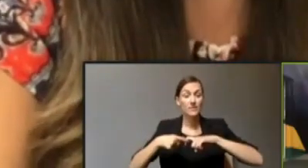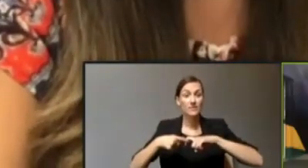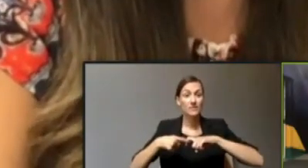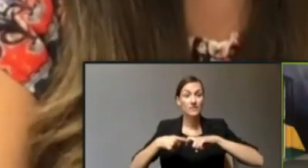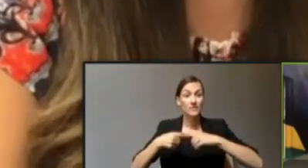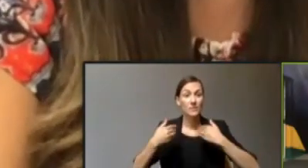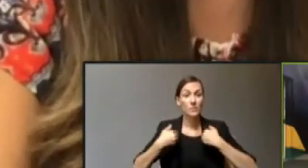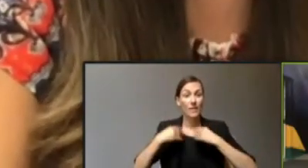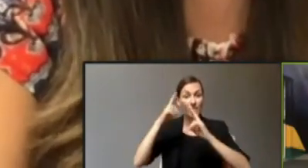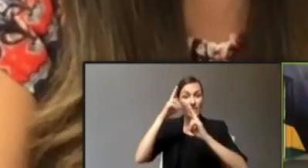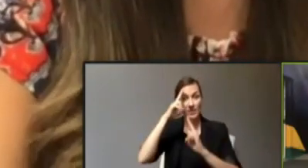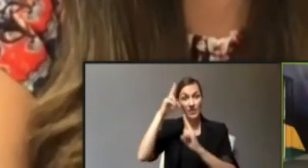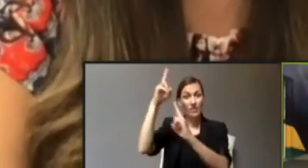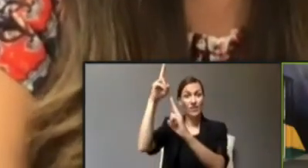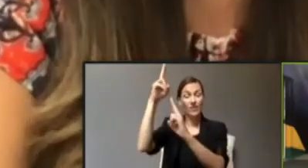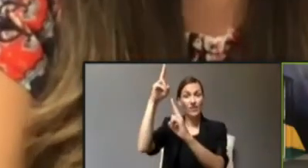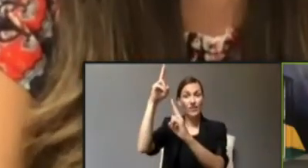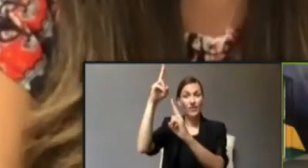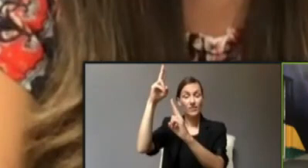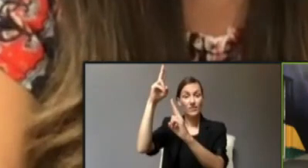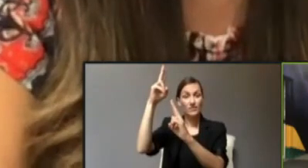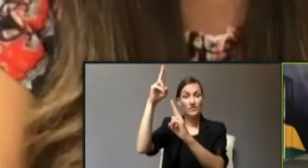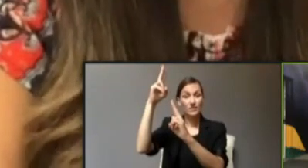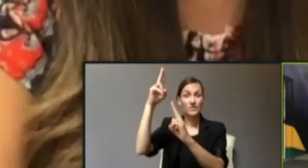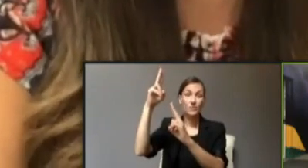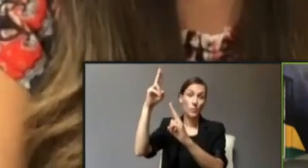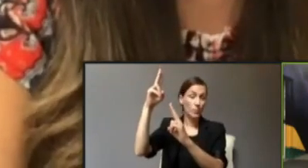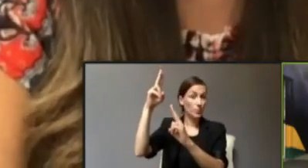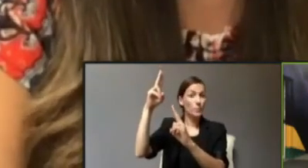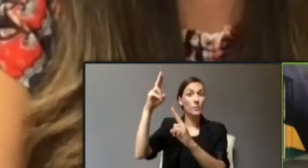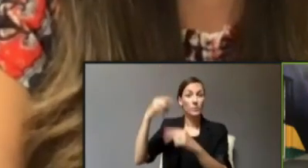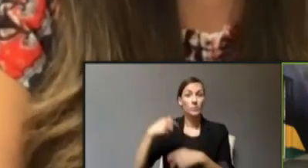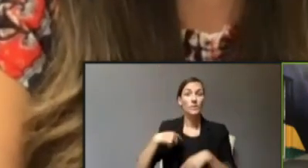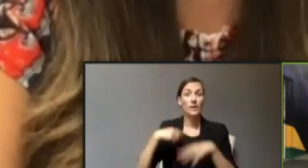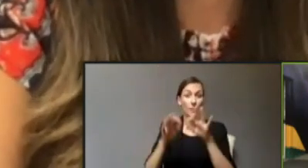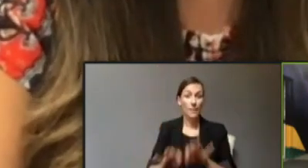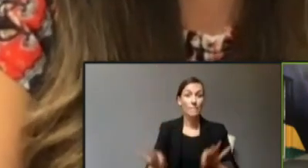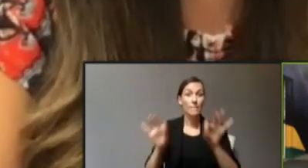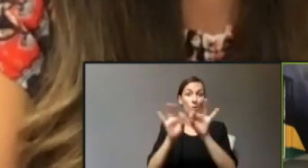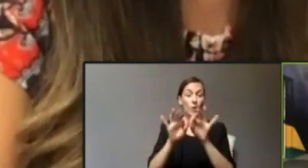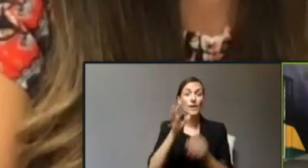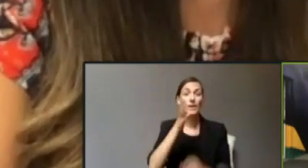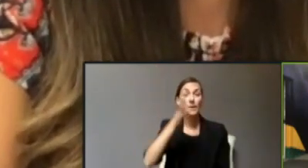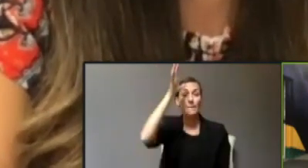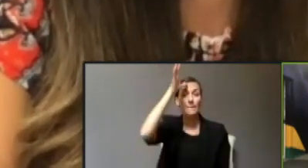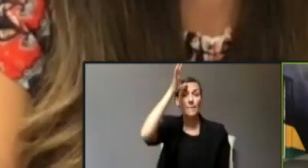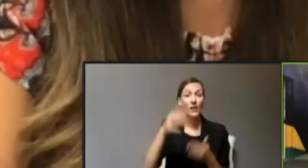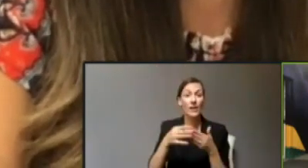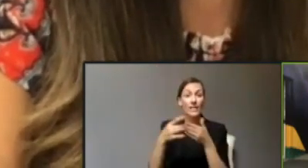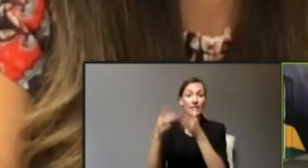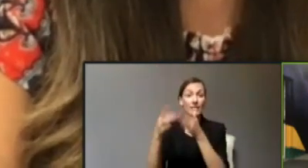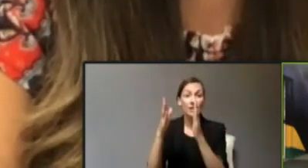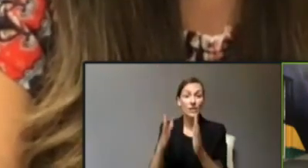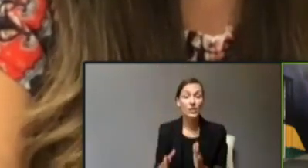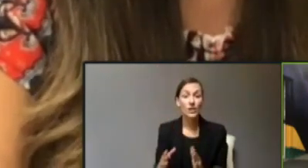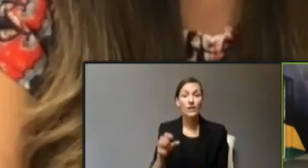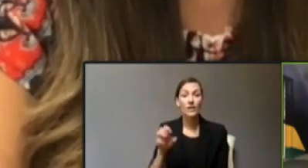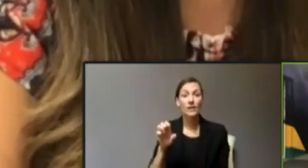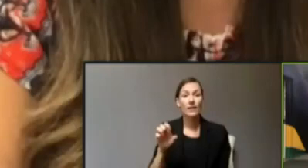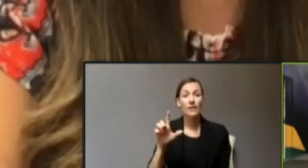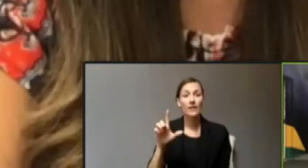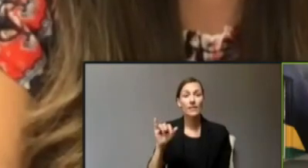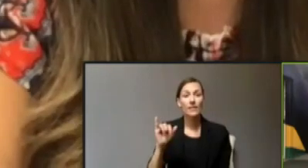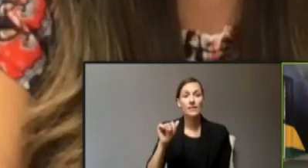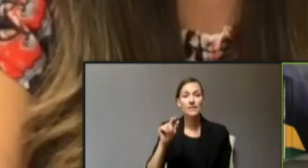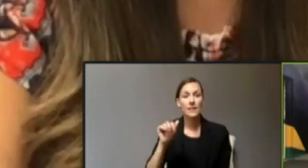the honor to have a pretty dynamic voice from a parent leader. We have Ms. Elizabeth